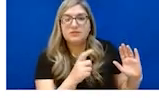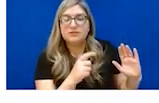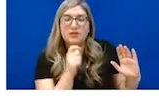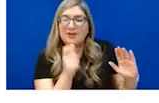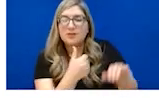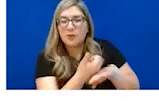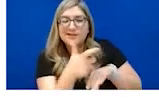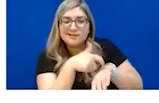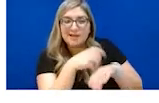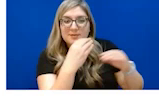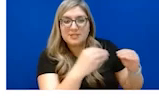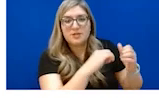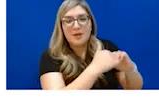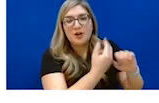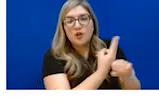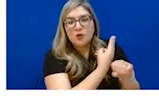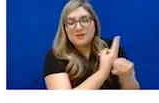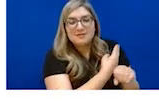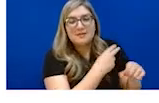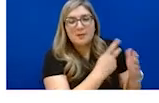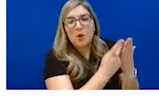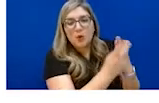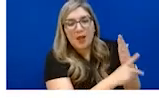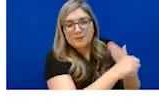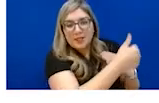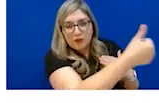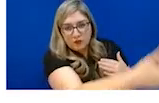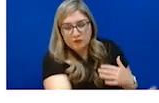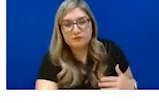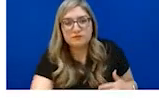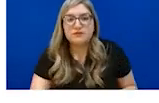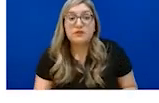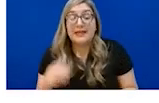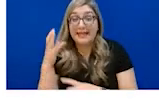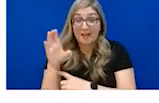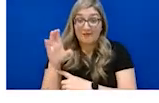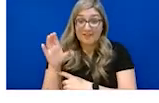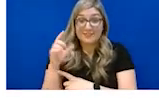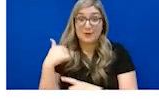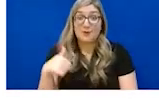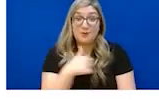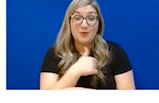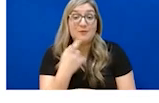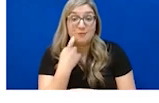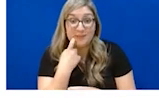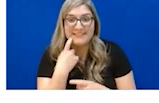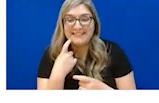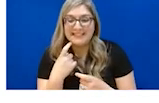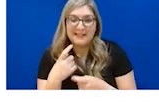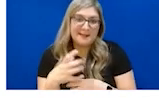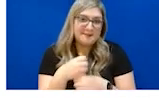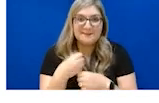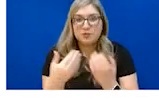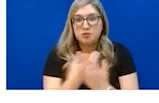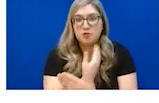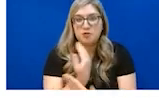So Canvas was just renewed by the Chancellor's Office, a contract of 3 years. We were very glad about that. So they